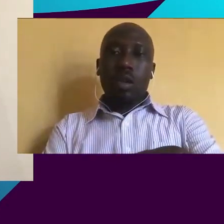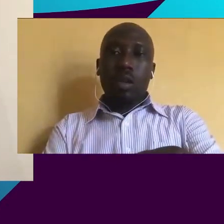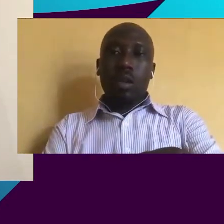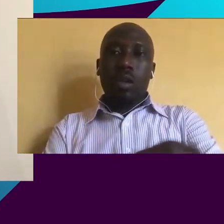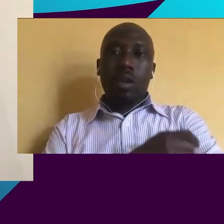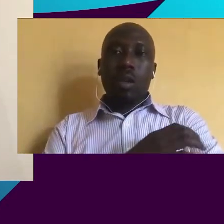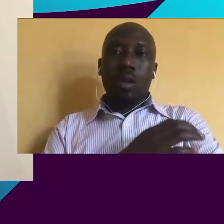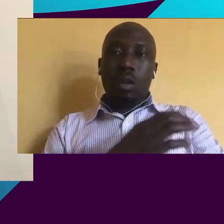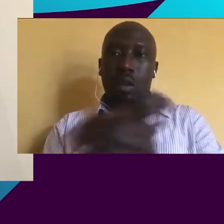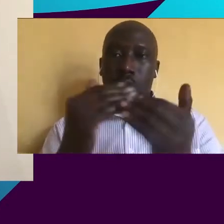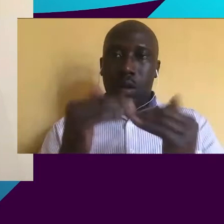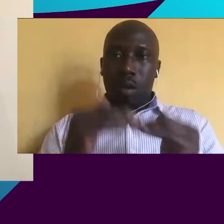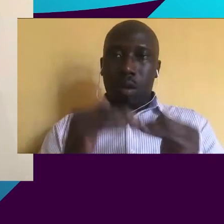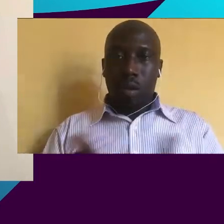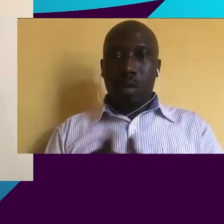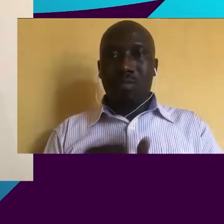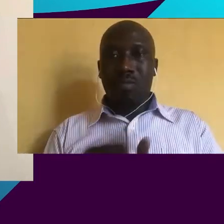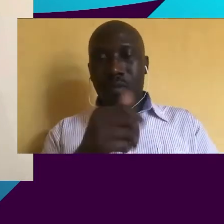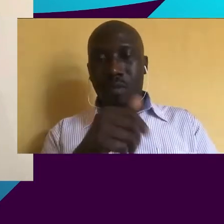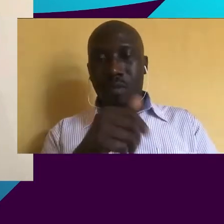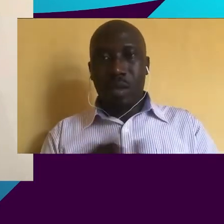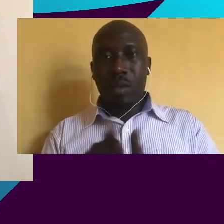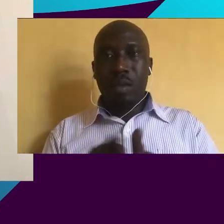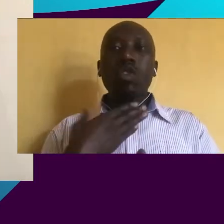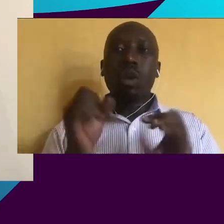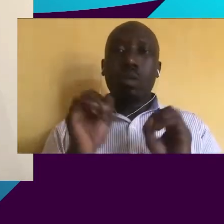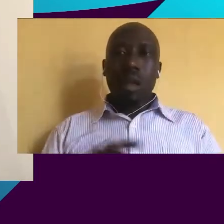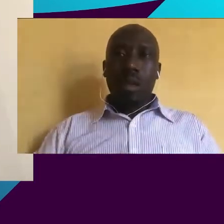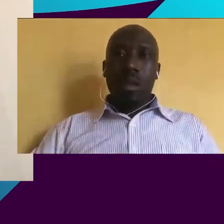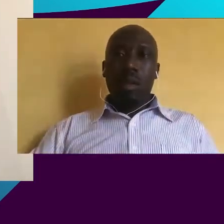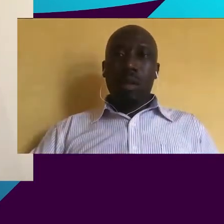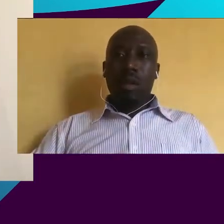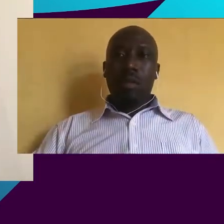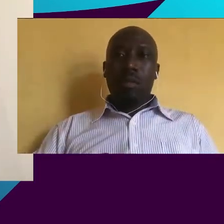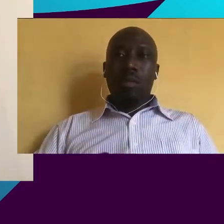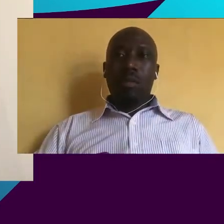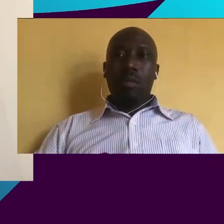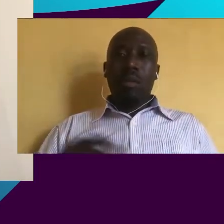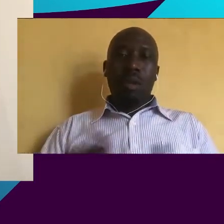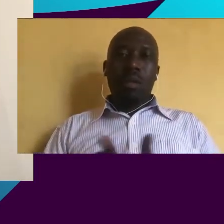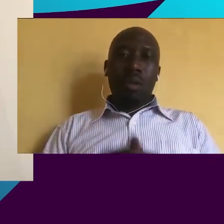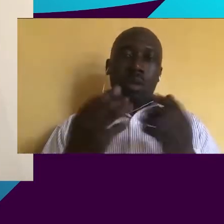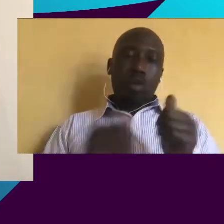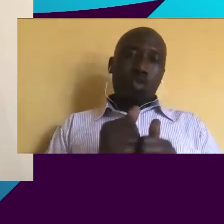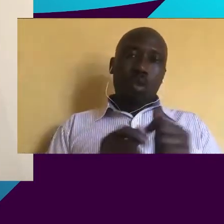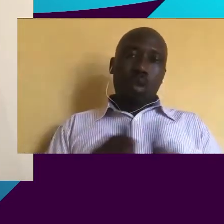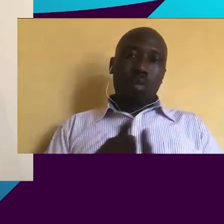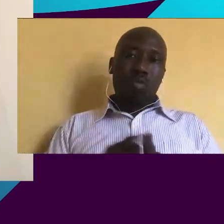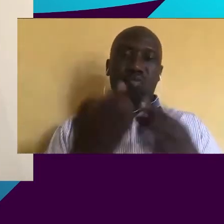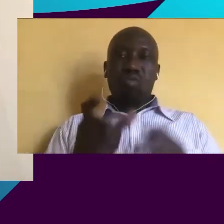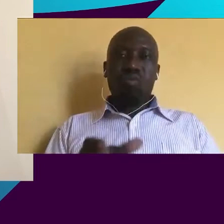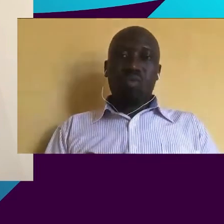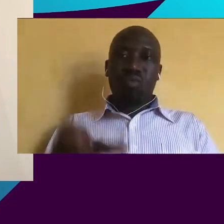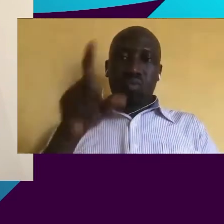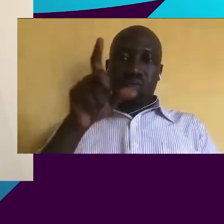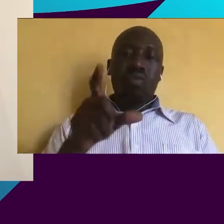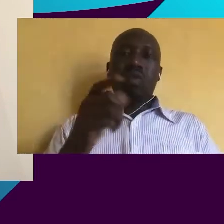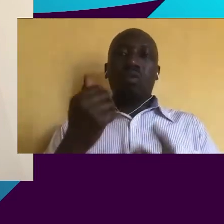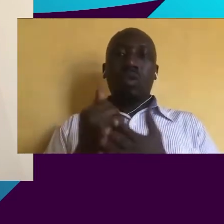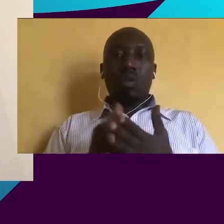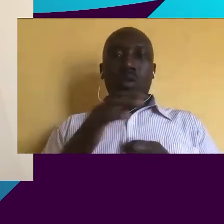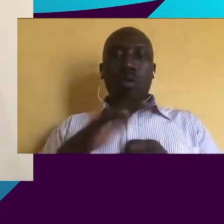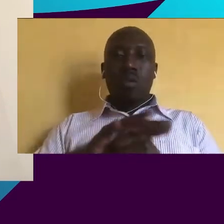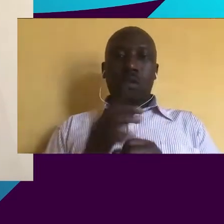There's also unwanted pregnancies, which has actually raised due to COVID-19 and forced